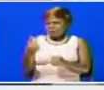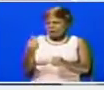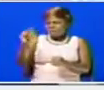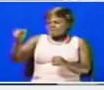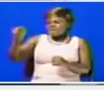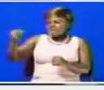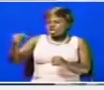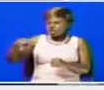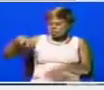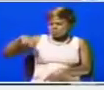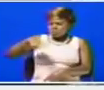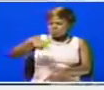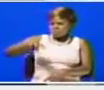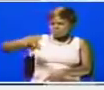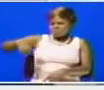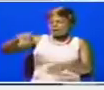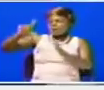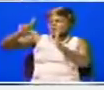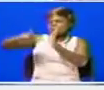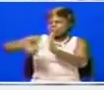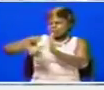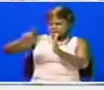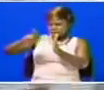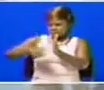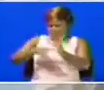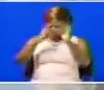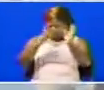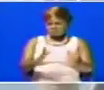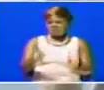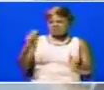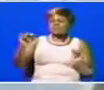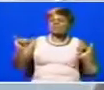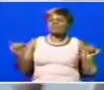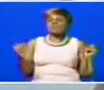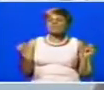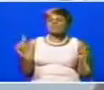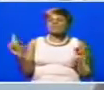1 million people's march in the capital later on. Duncan Haimba, KTN News, Nairobi.